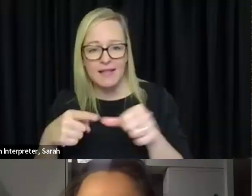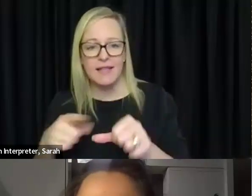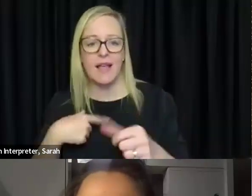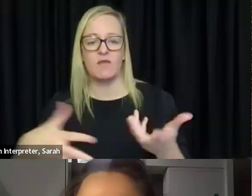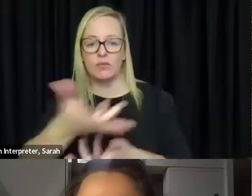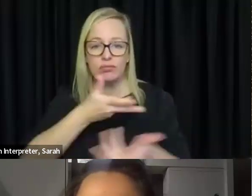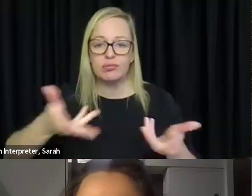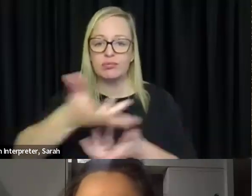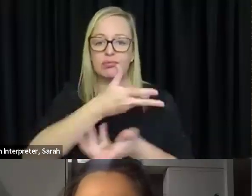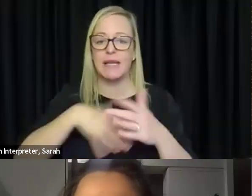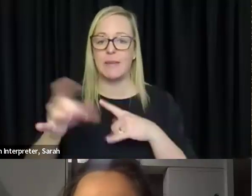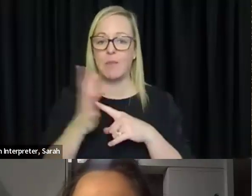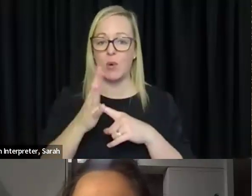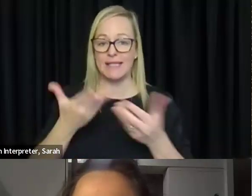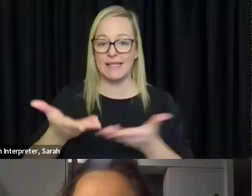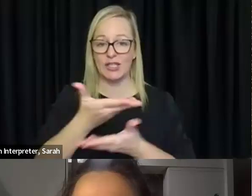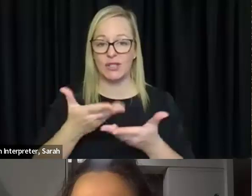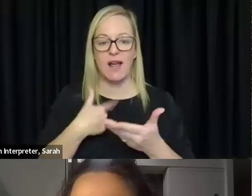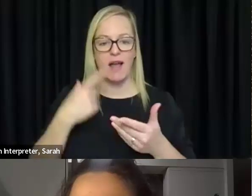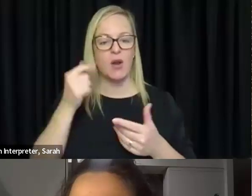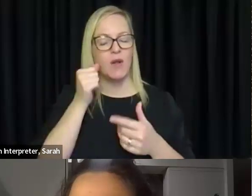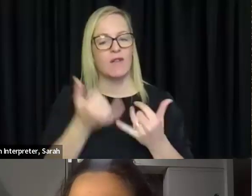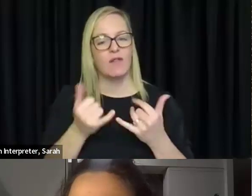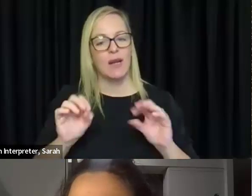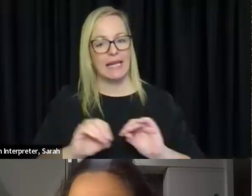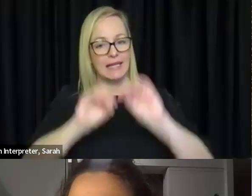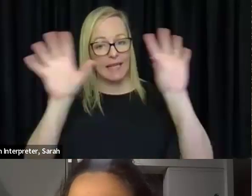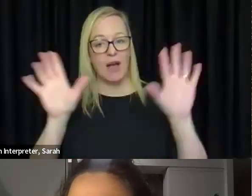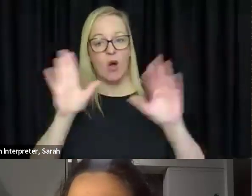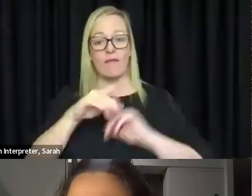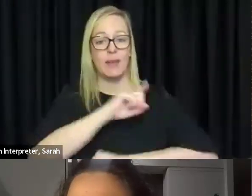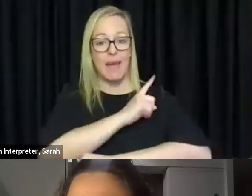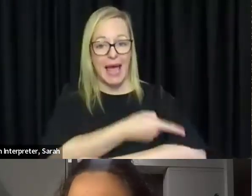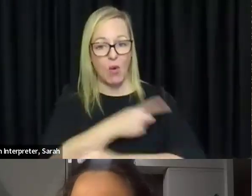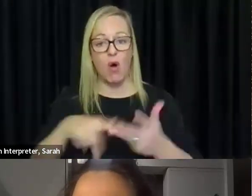important discussion. It's very clear about the power of books and representation